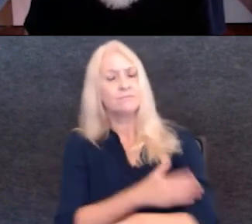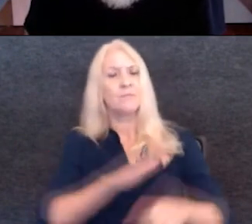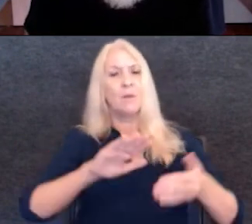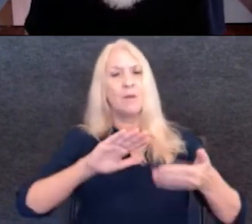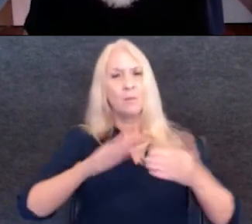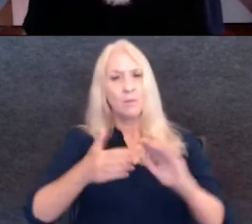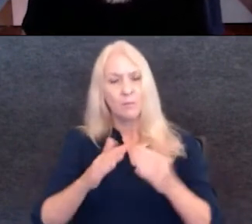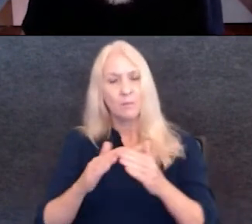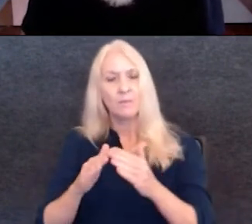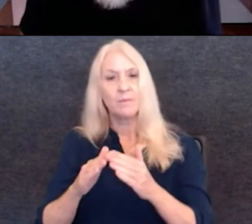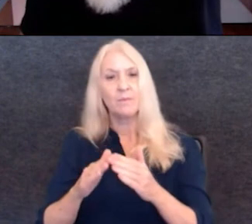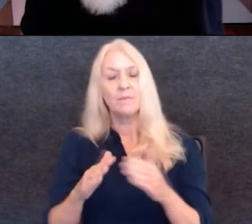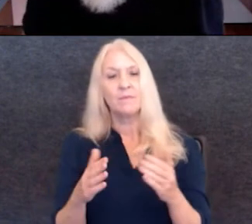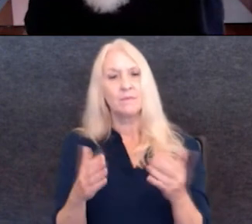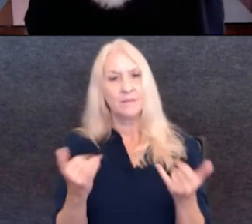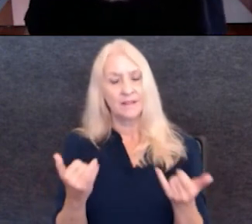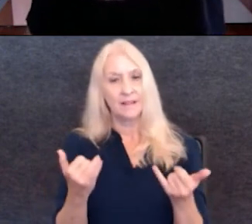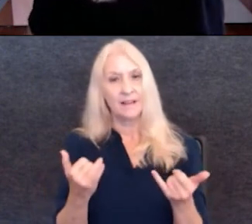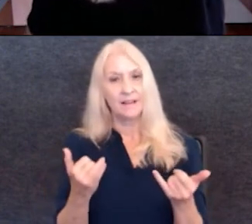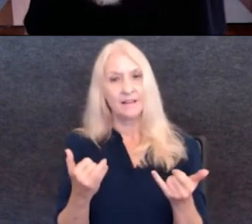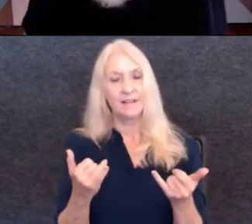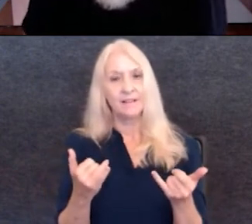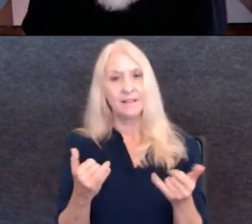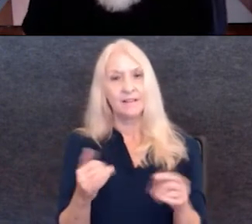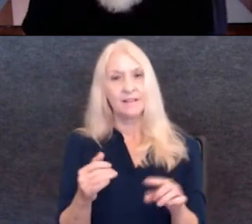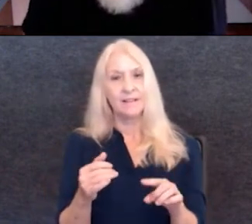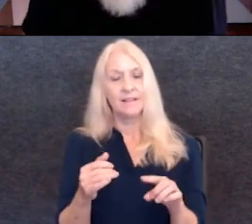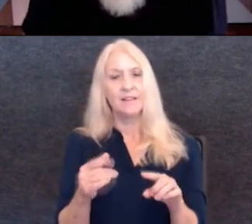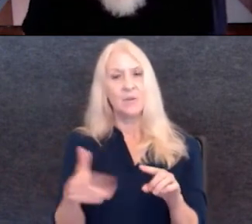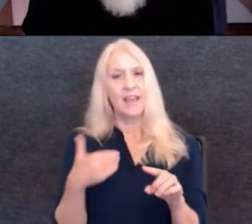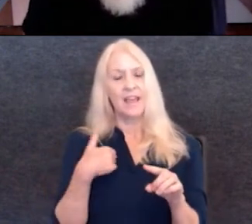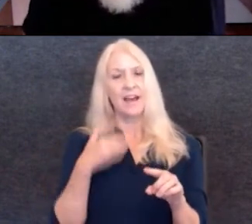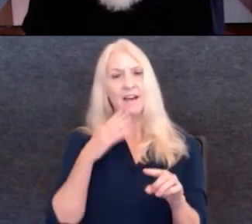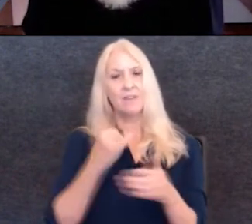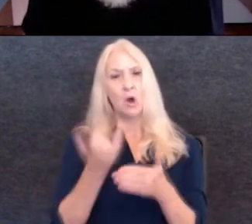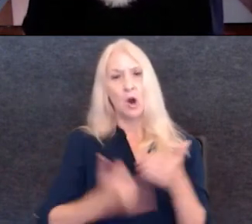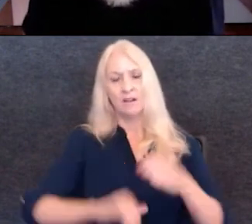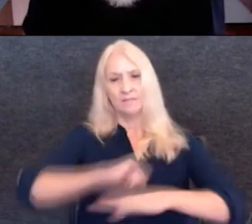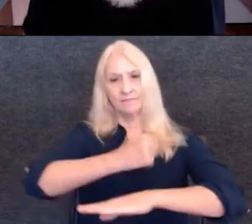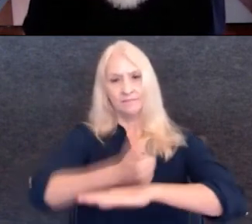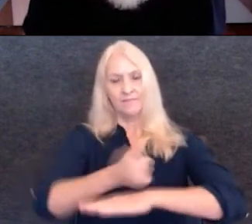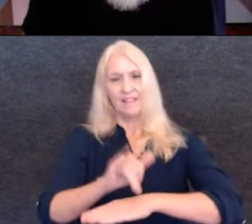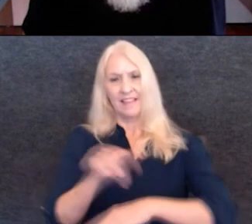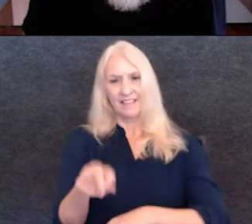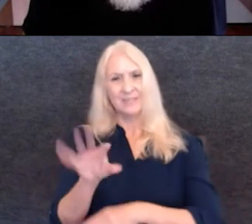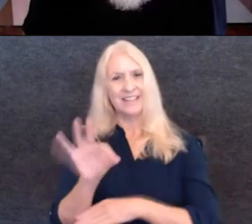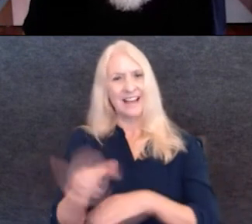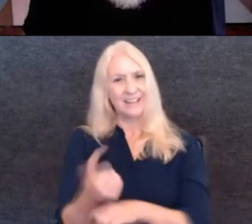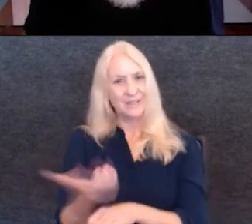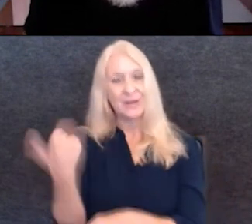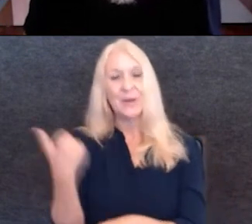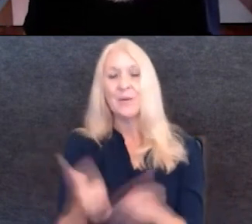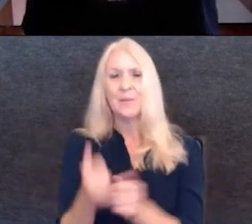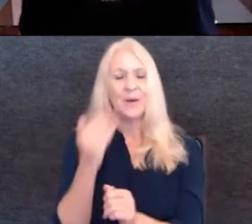with COVID, because we did with Nacho Cadena this installation like 9 years ago, and it was mostly aimed to